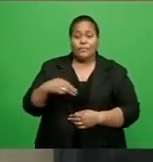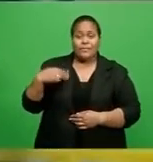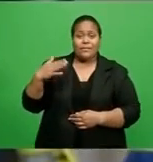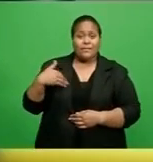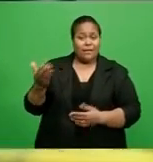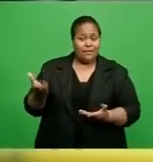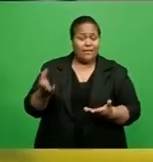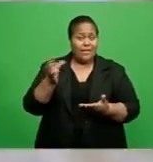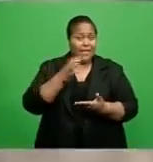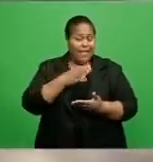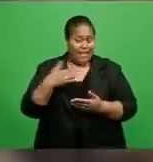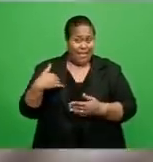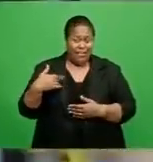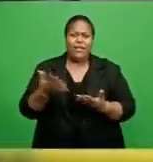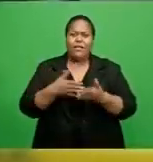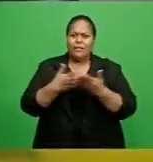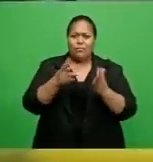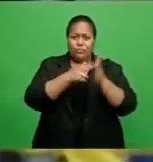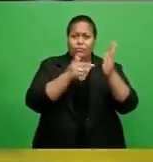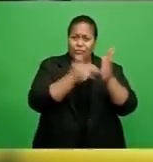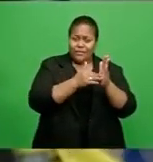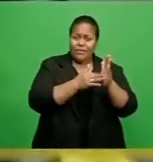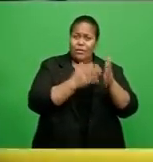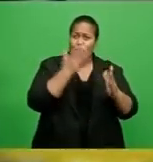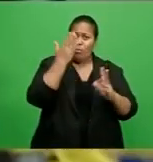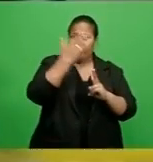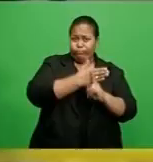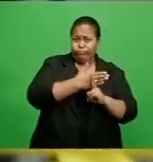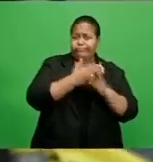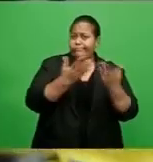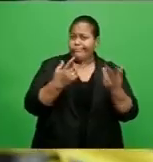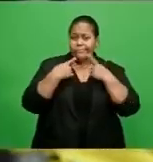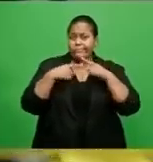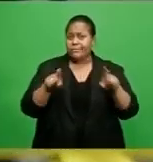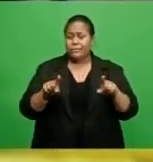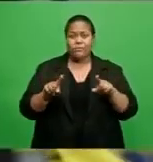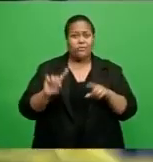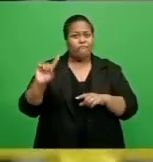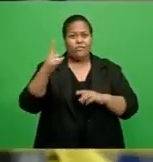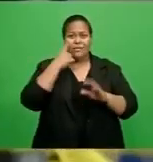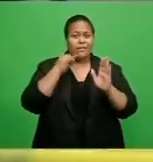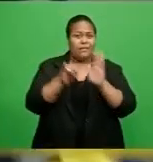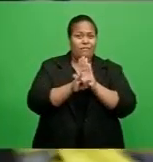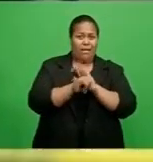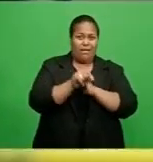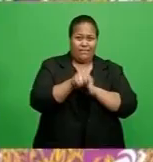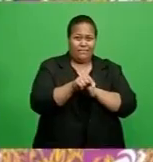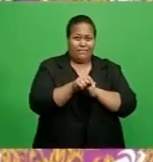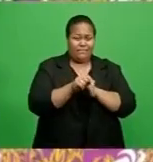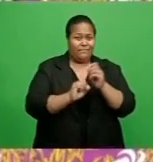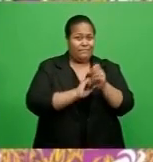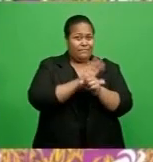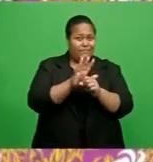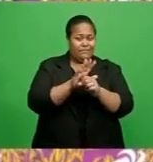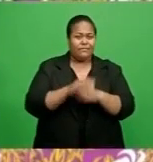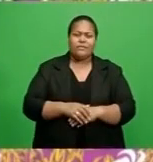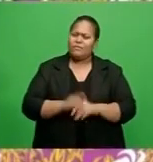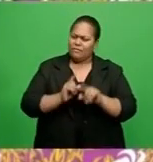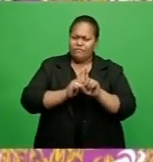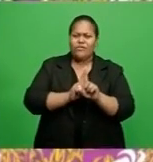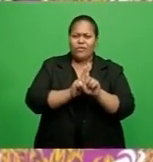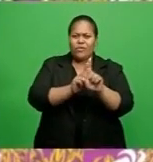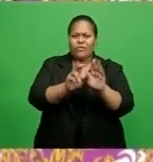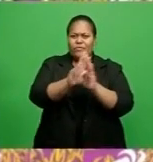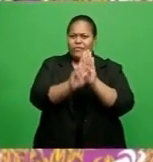despite New Zealand now in lockdown after the announcement of its latest COVID-19 cases. They follow the protocols, so it's 14